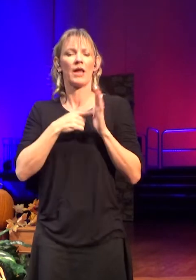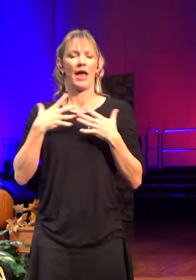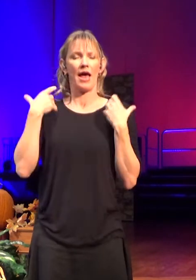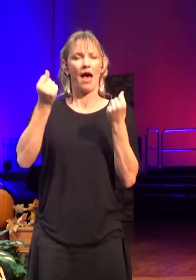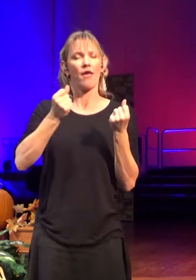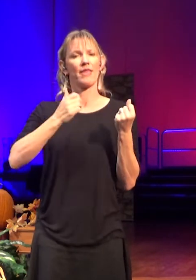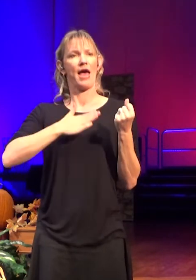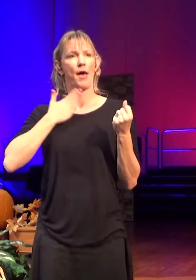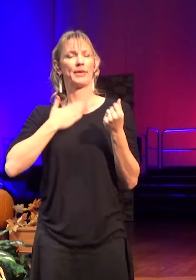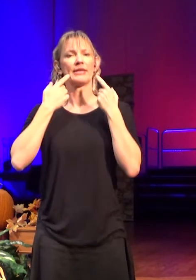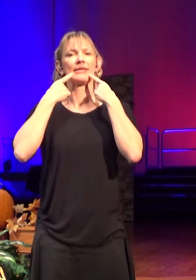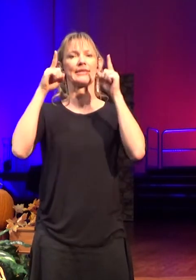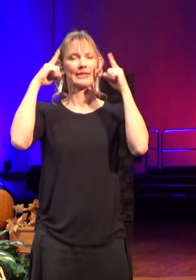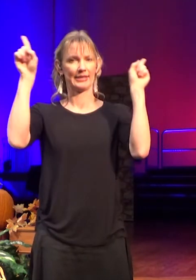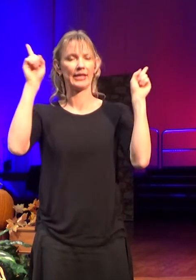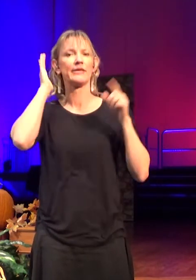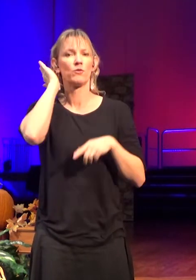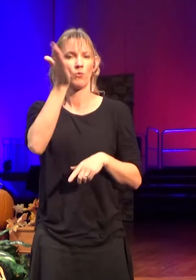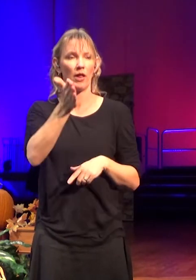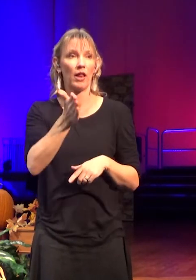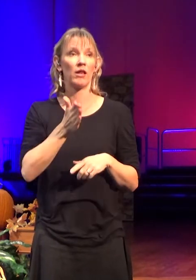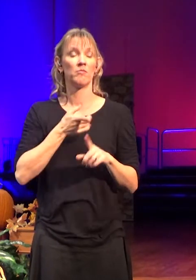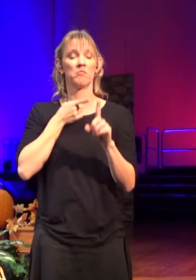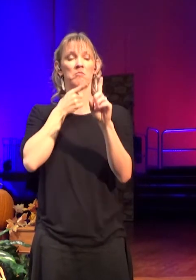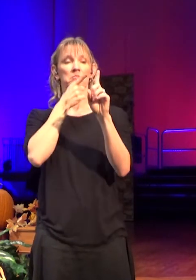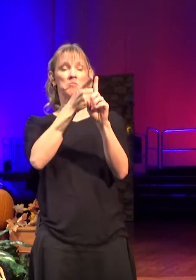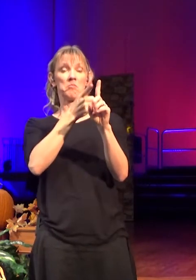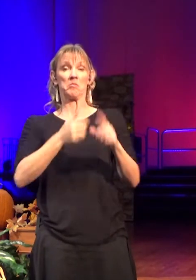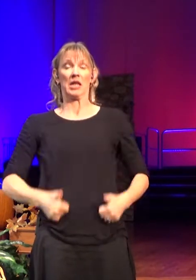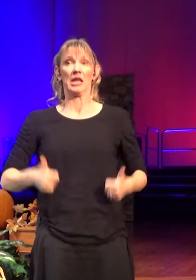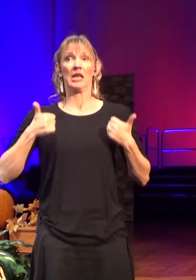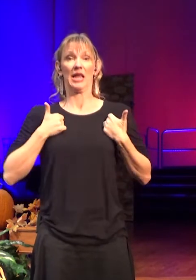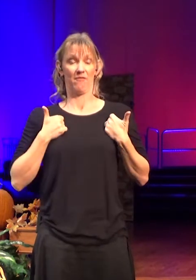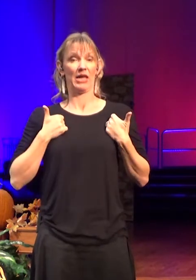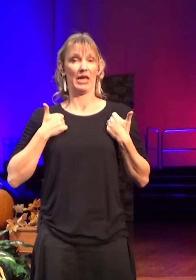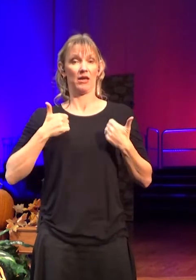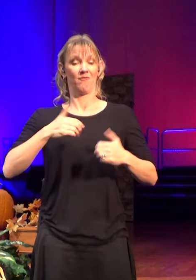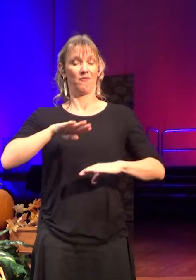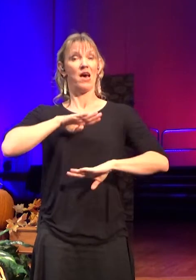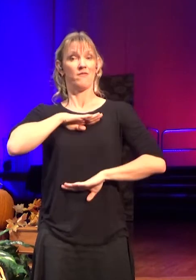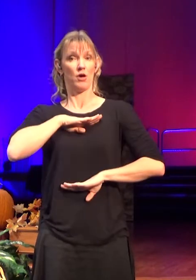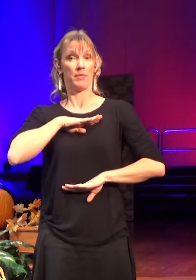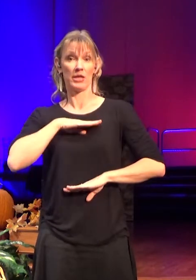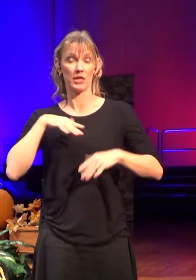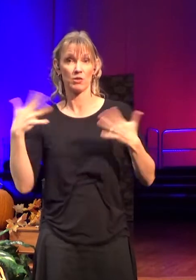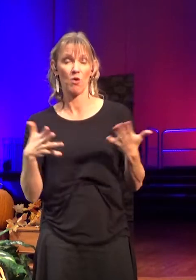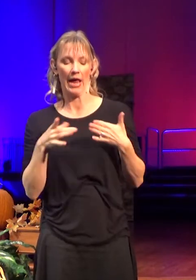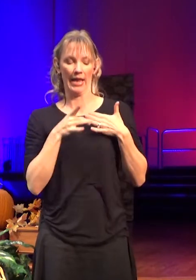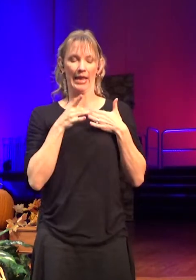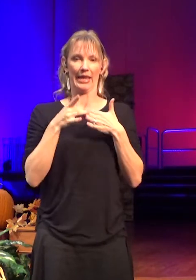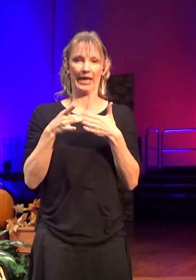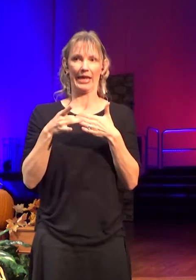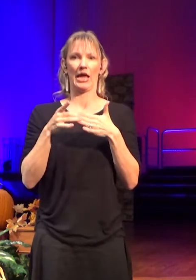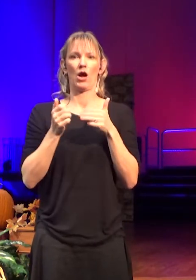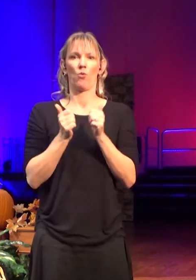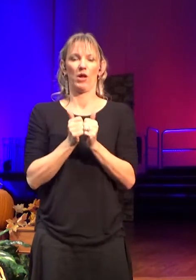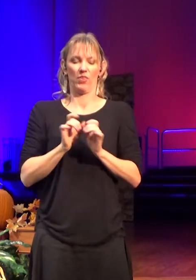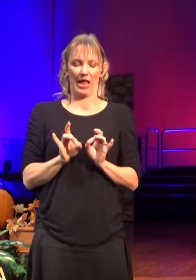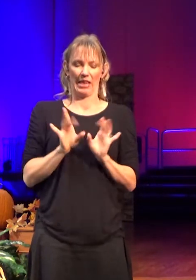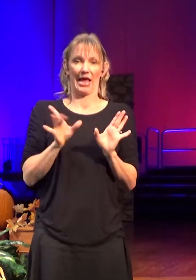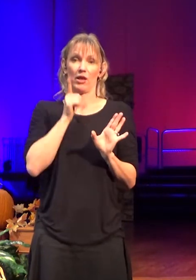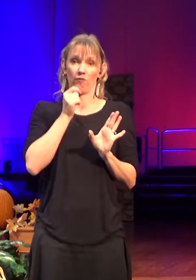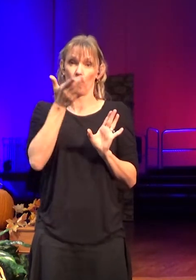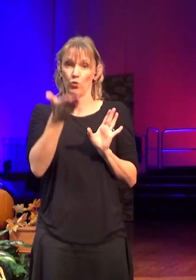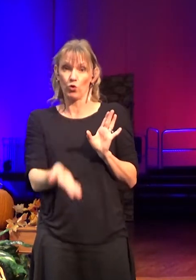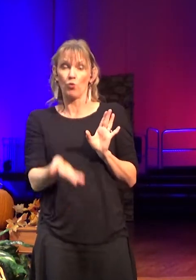health, happiness, and success. The key to living a life of fulfillment is leading